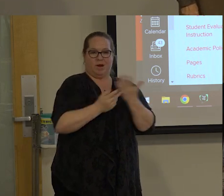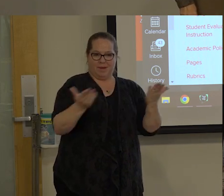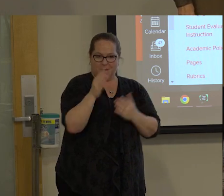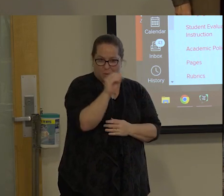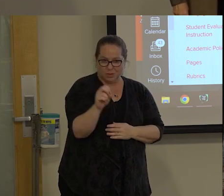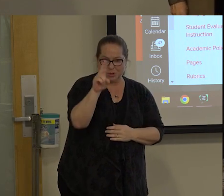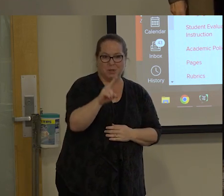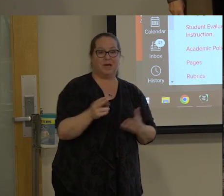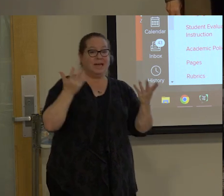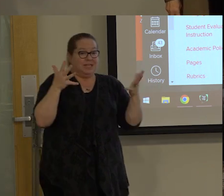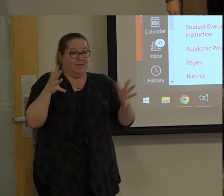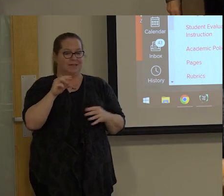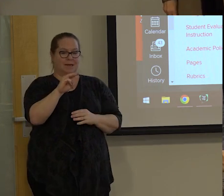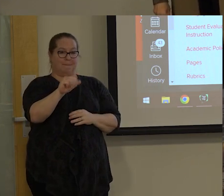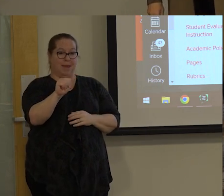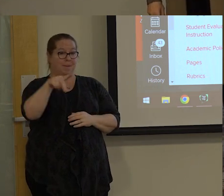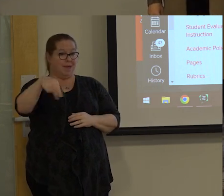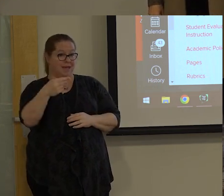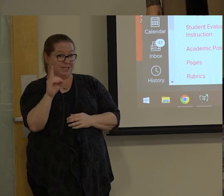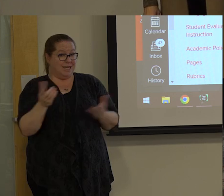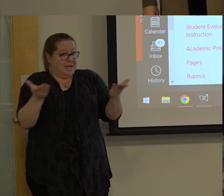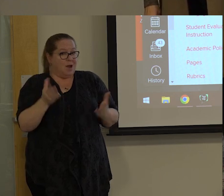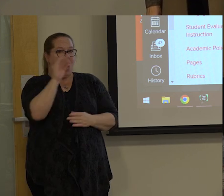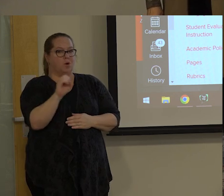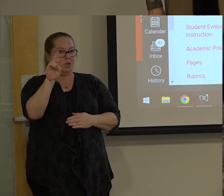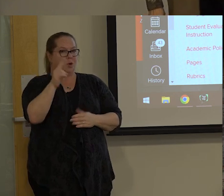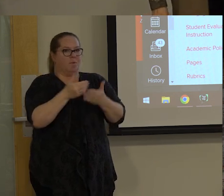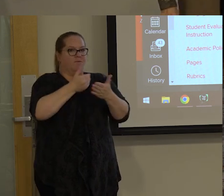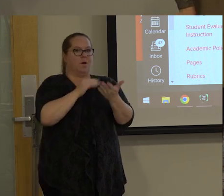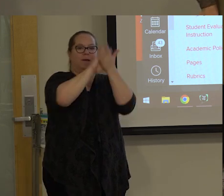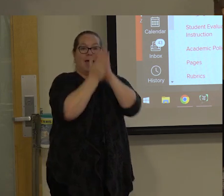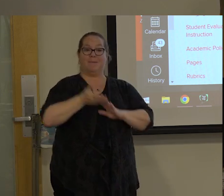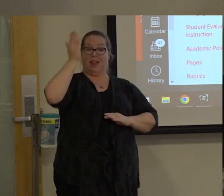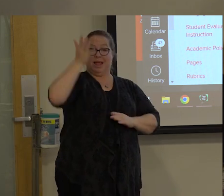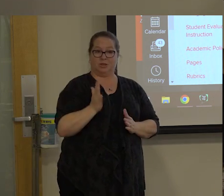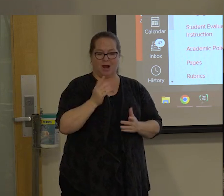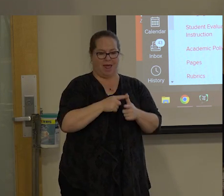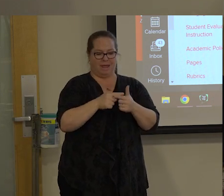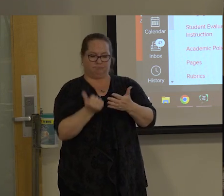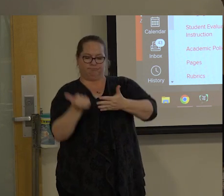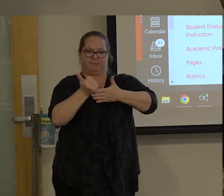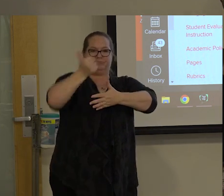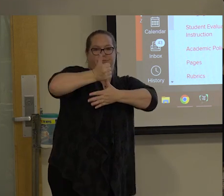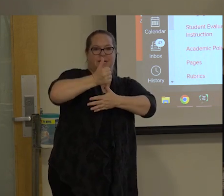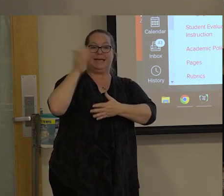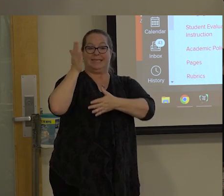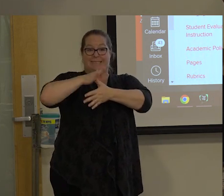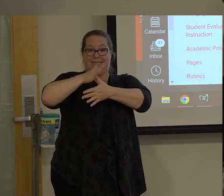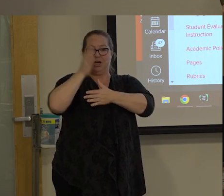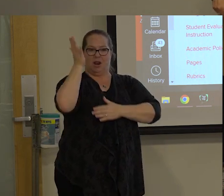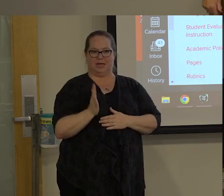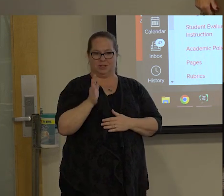her Master's and PhD at Ohio State before serving as a lecturer and was promoted to Senior Lecturer in 2016.